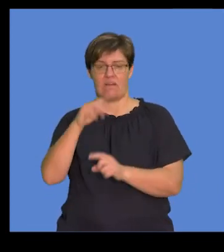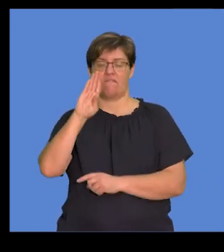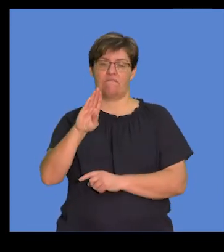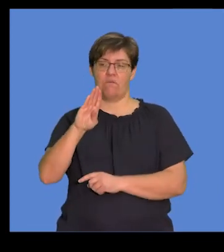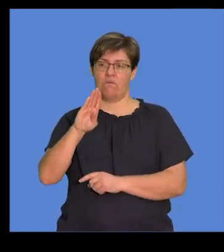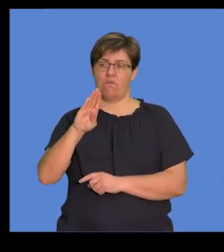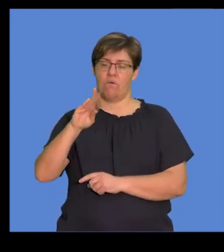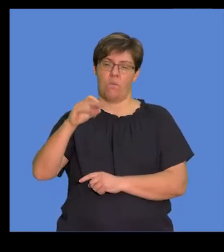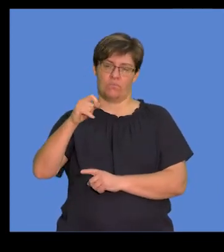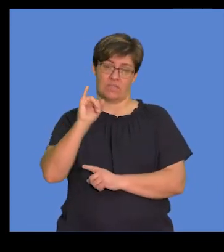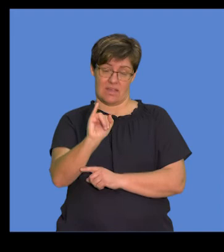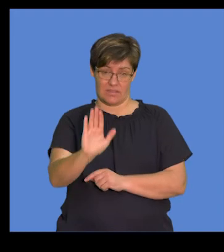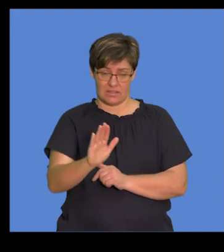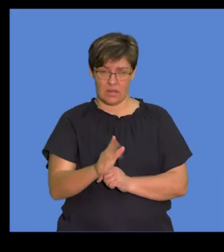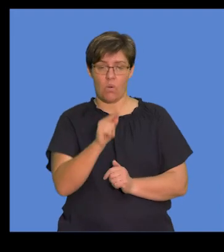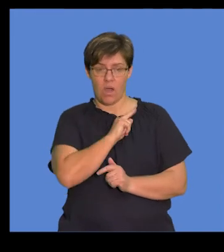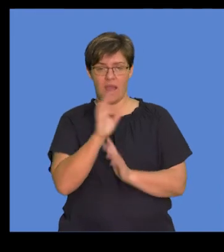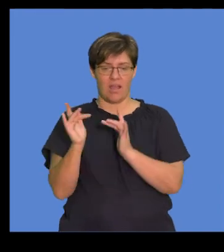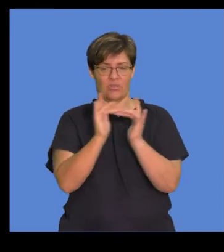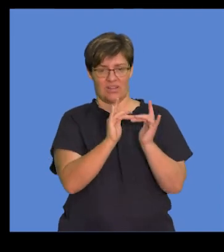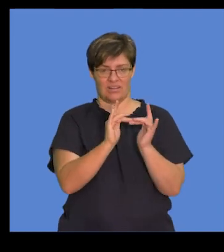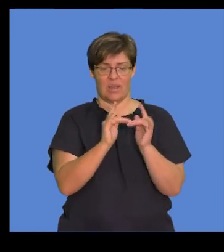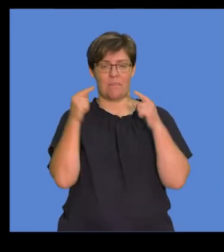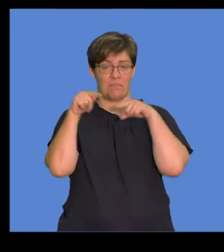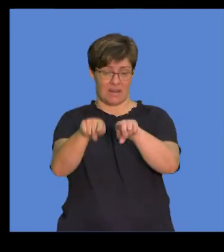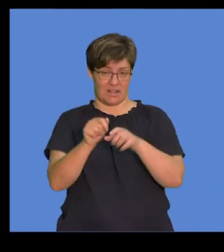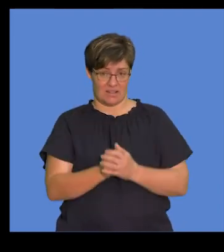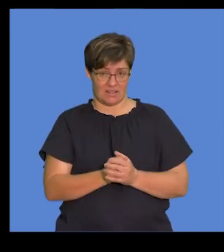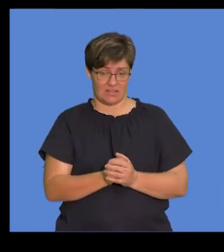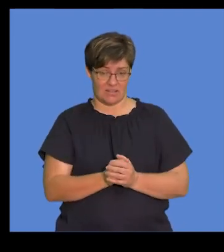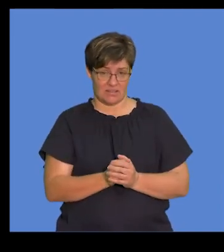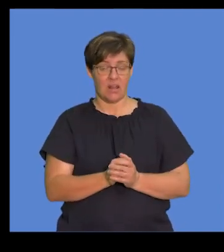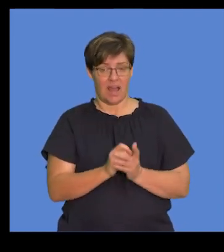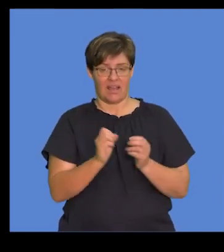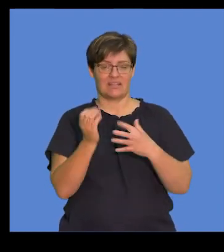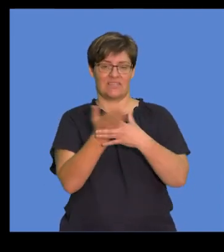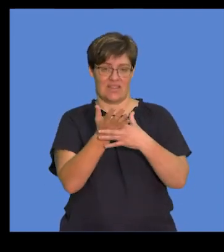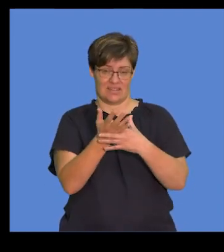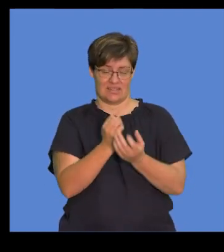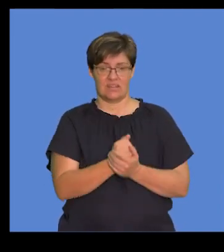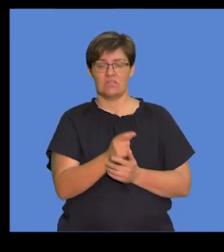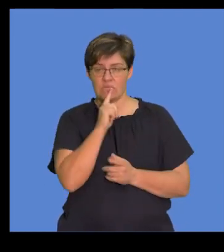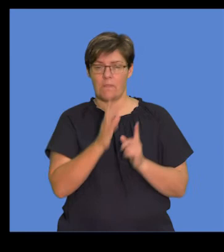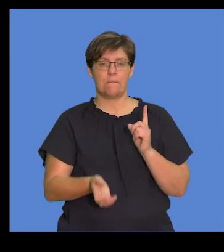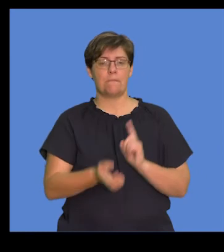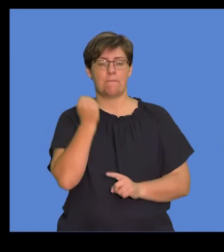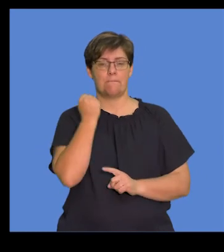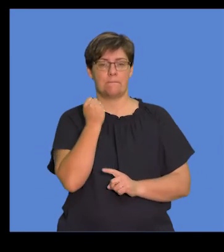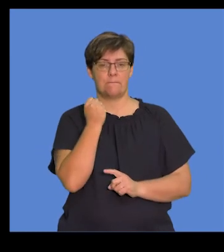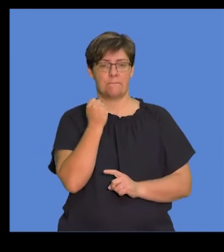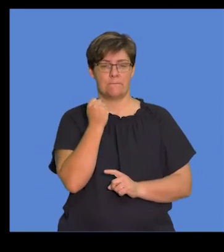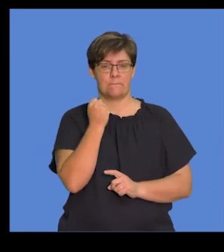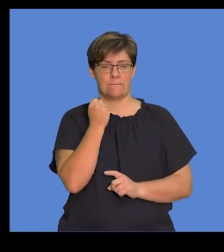ohms. Why? Because these two are actually connected in parallel. They are current dividers. So we can